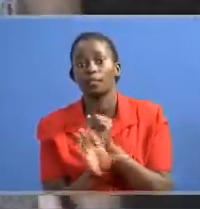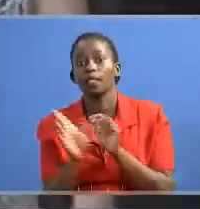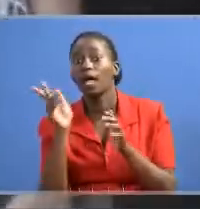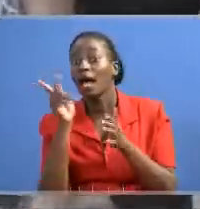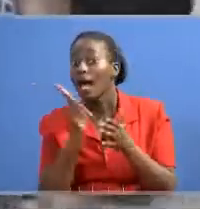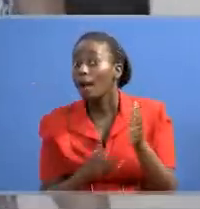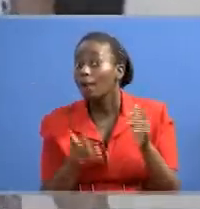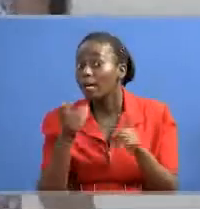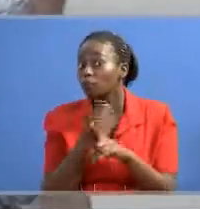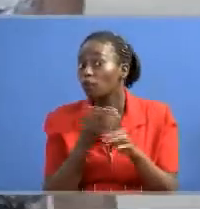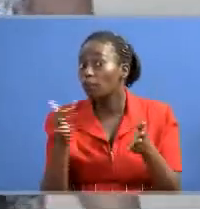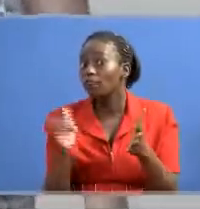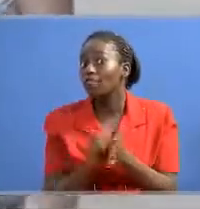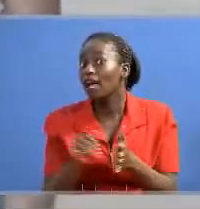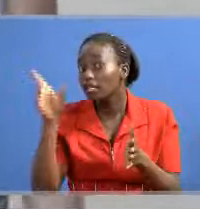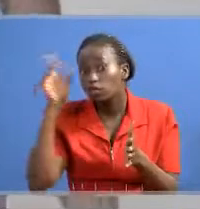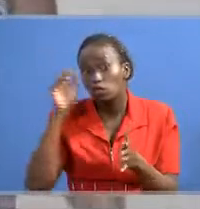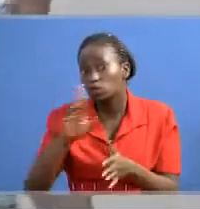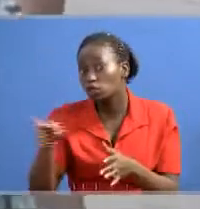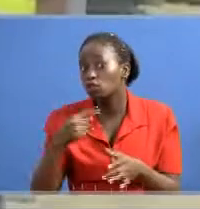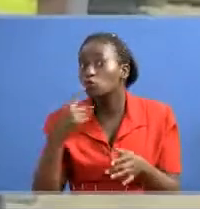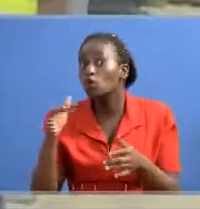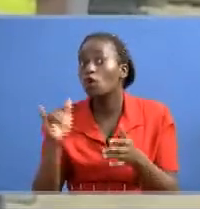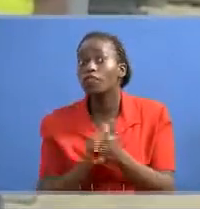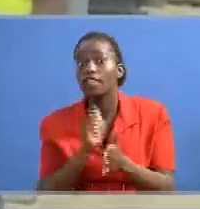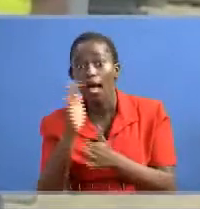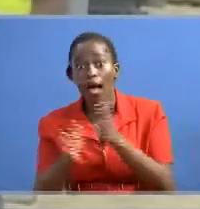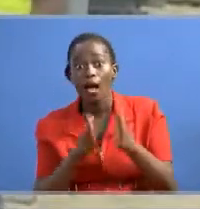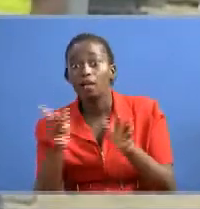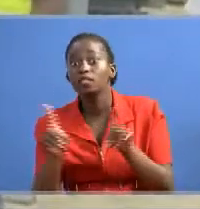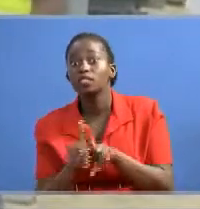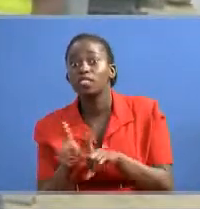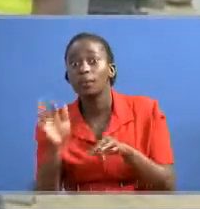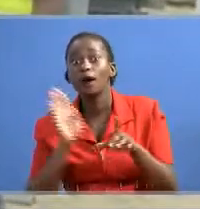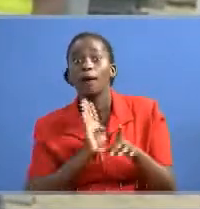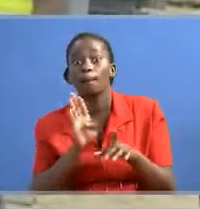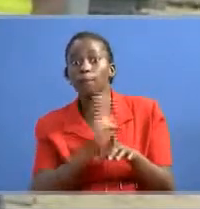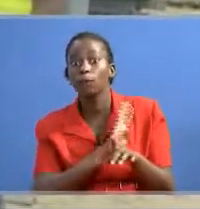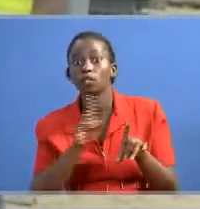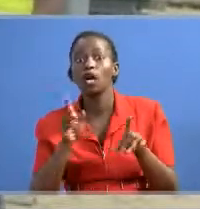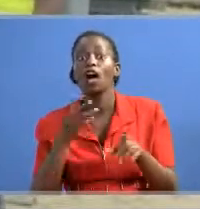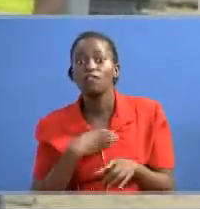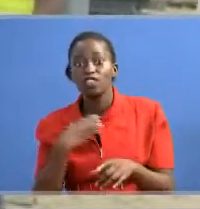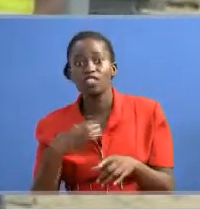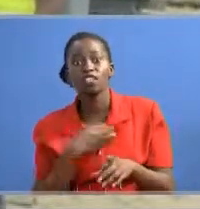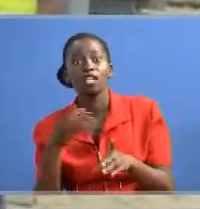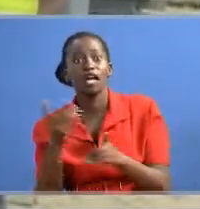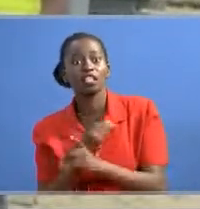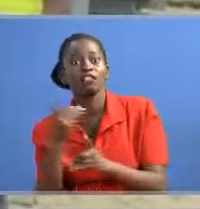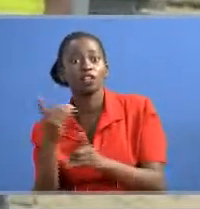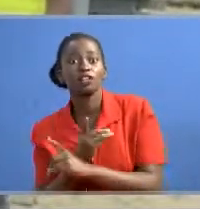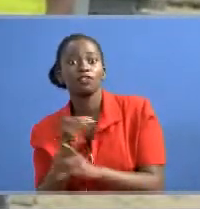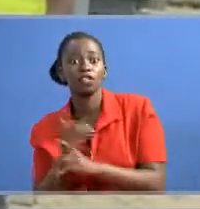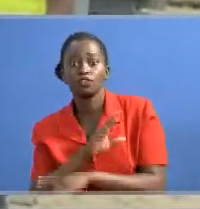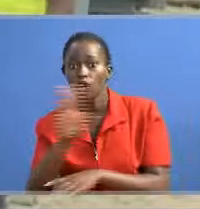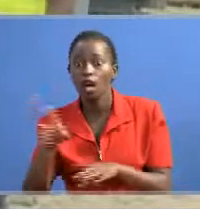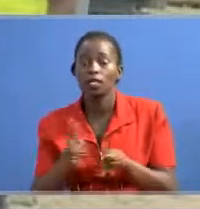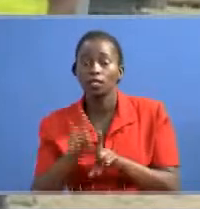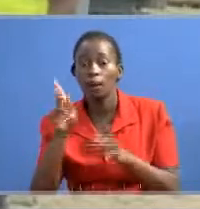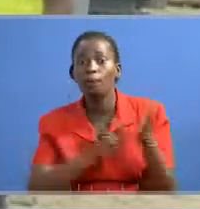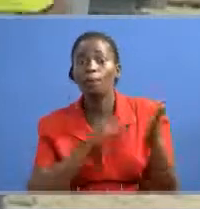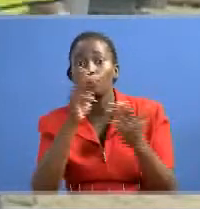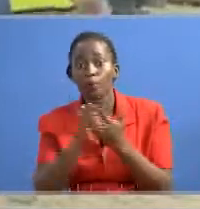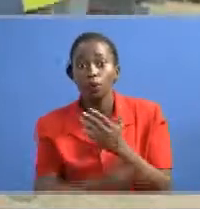Apart from the coast region visits, the corporation board is also conducting visits to specifically follow up on project